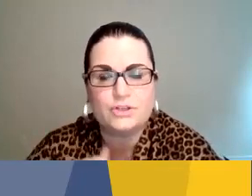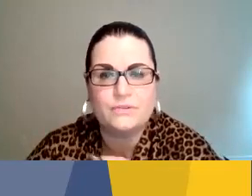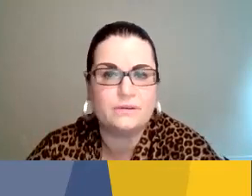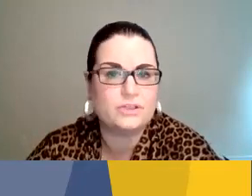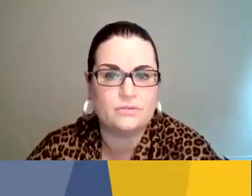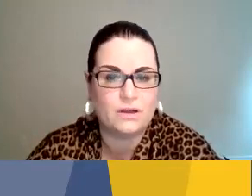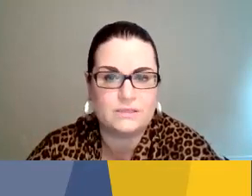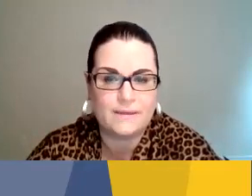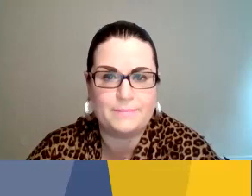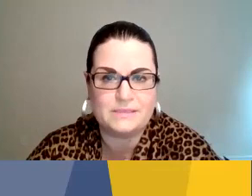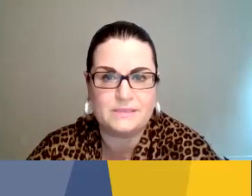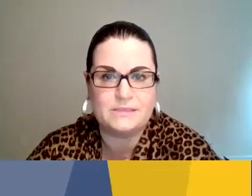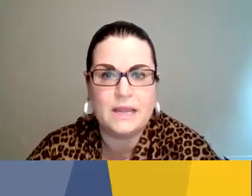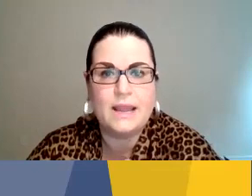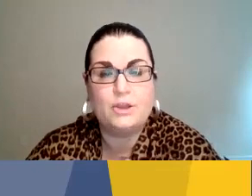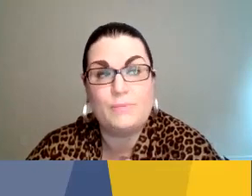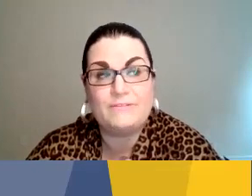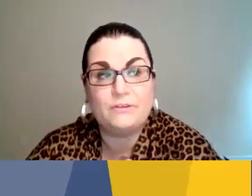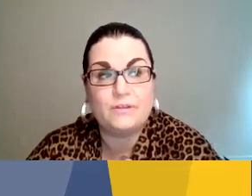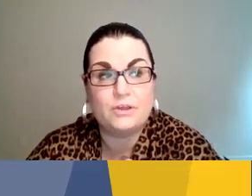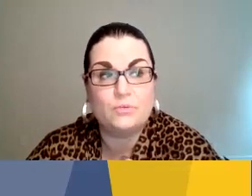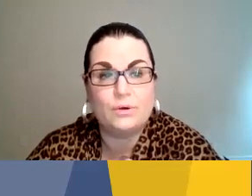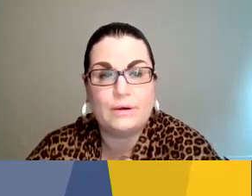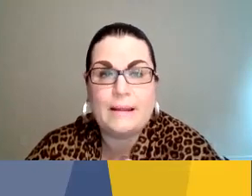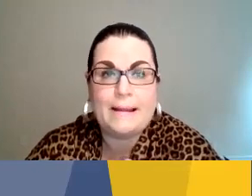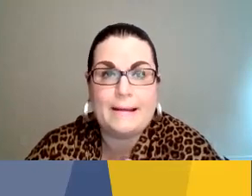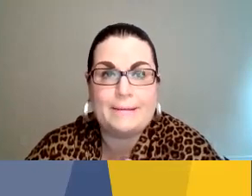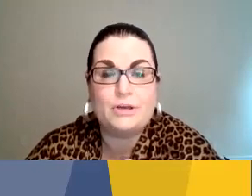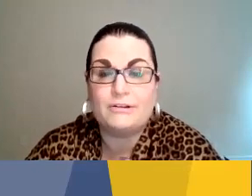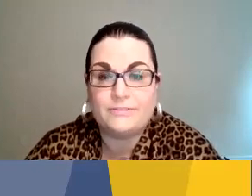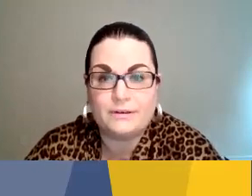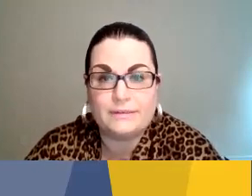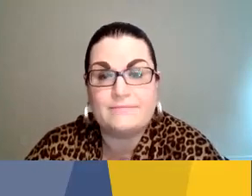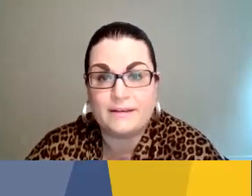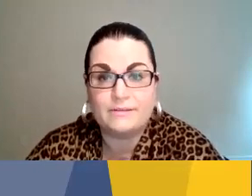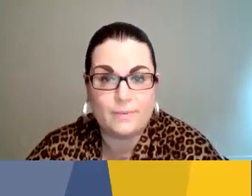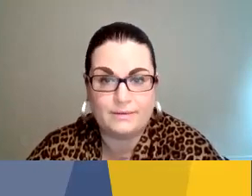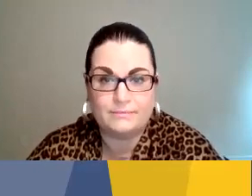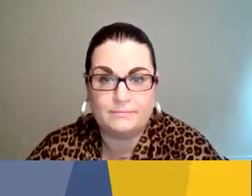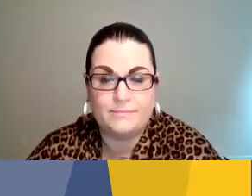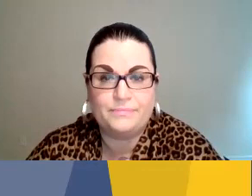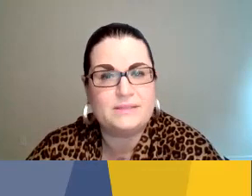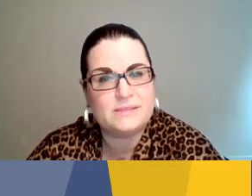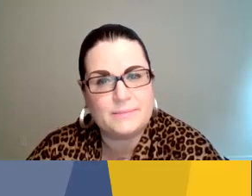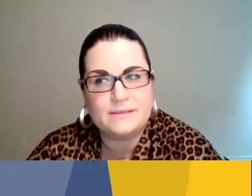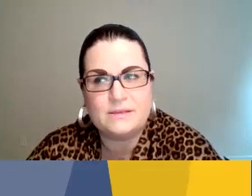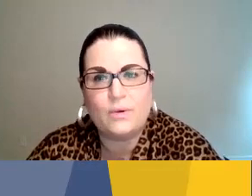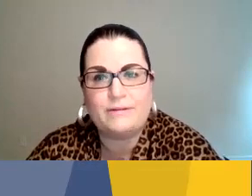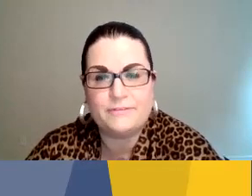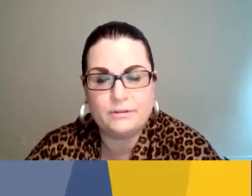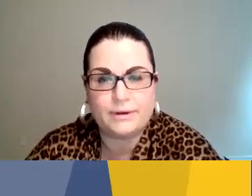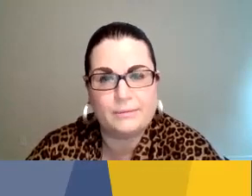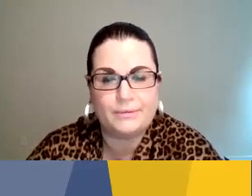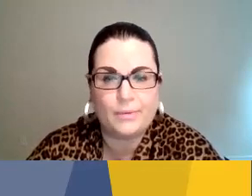and I'm not sure that it should have gone to that business. You may feel that you were not fairly evaluated, that something doesn't